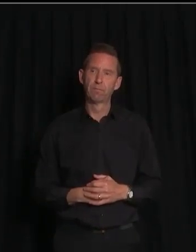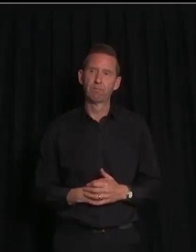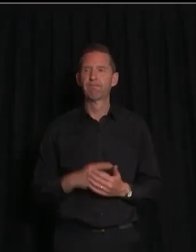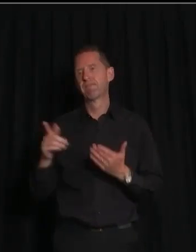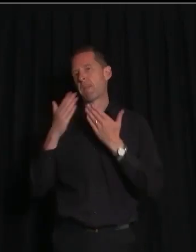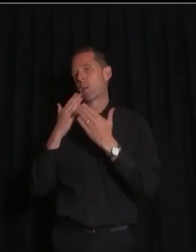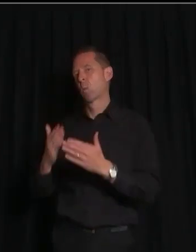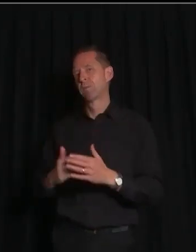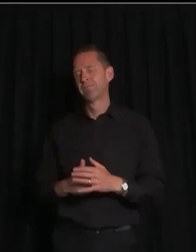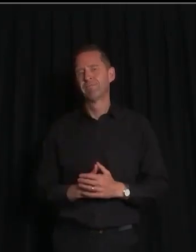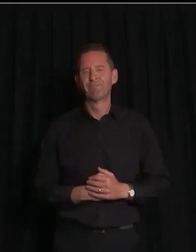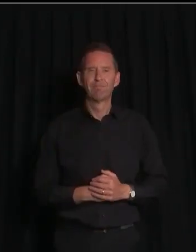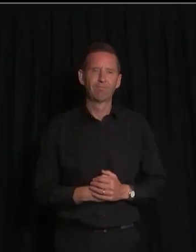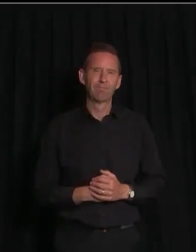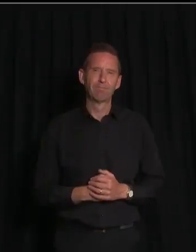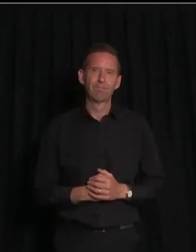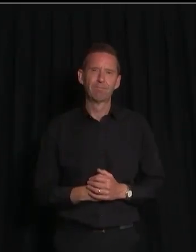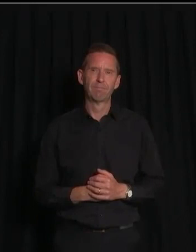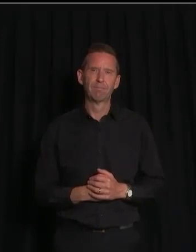Thank you.